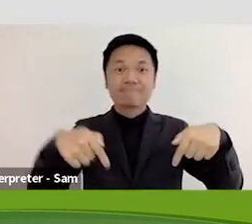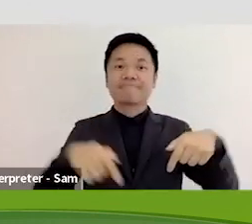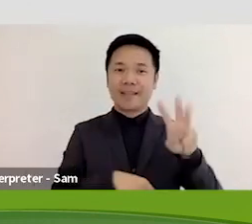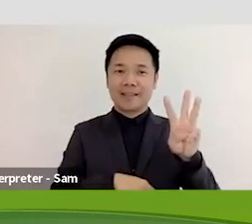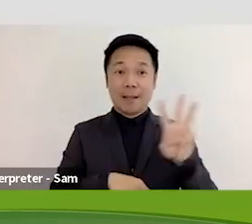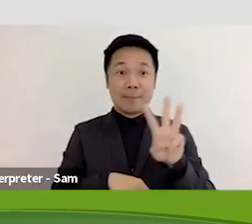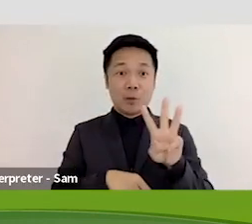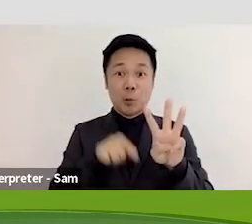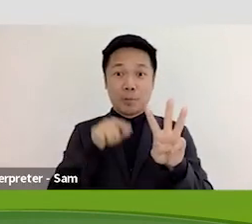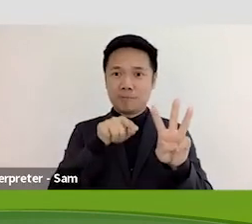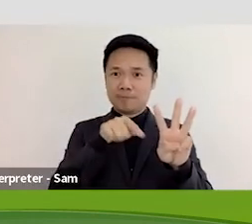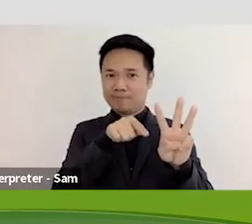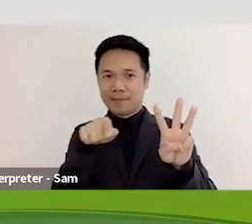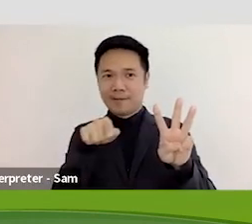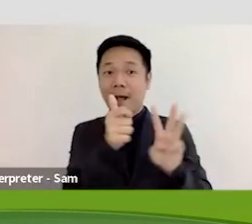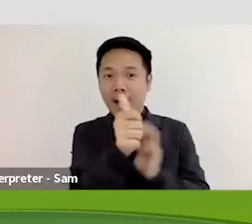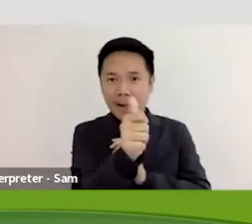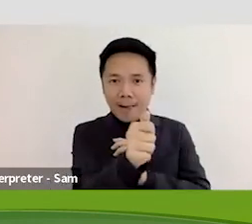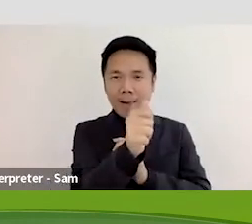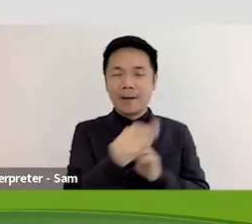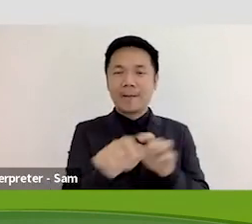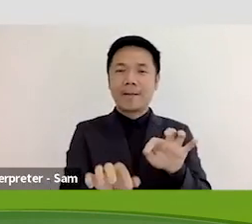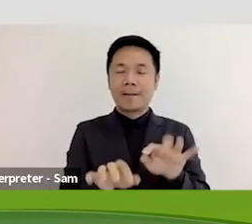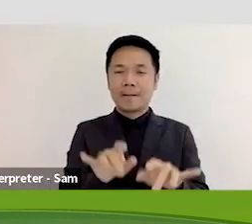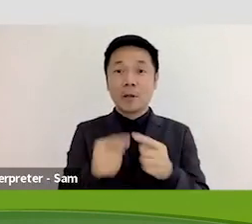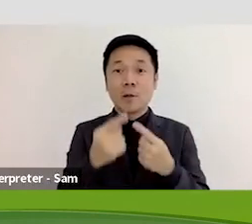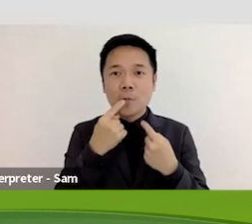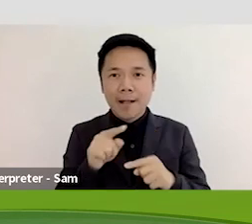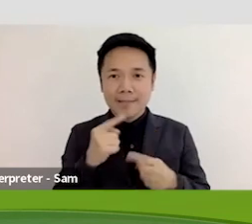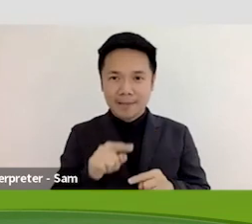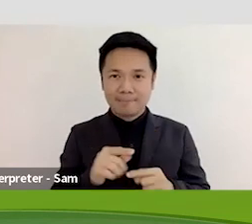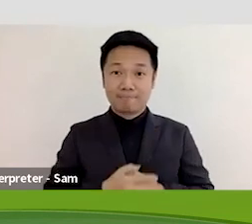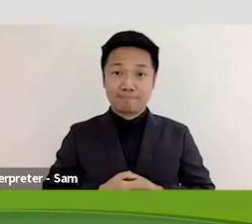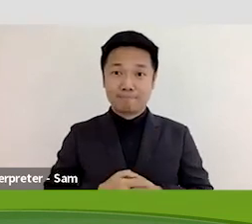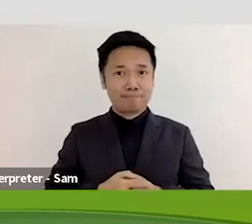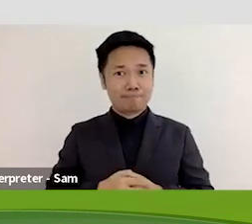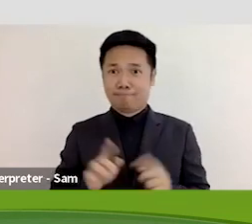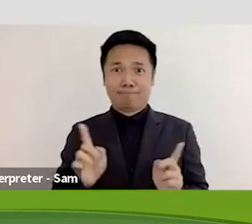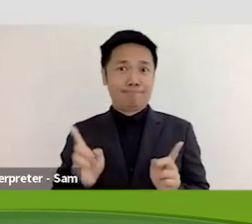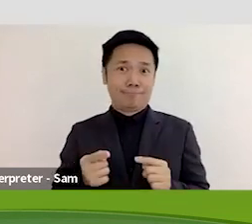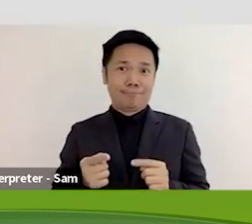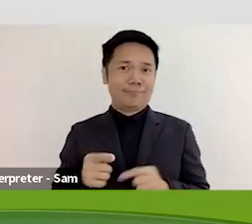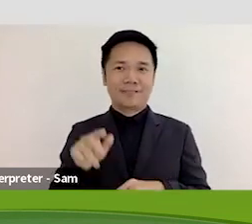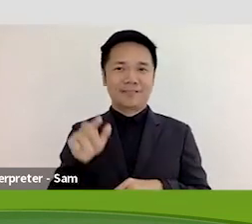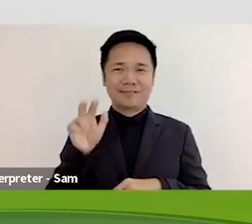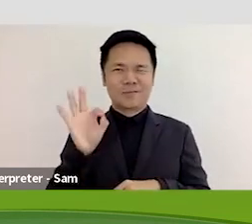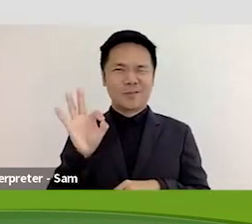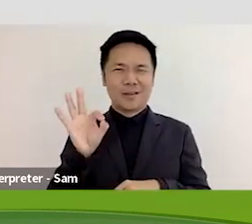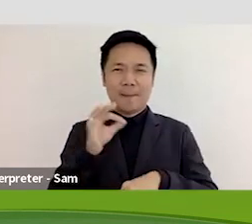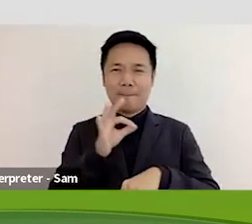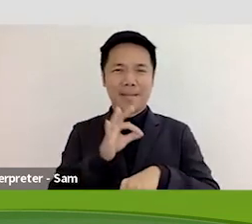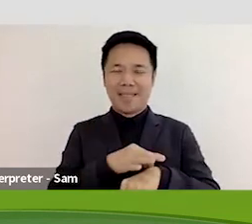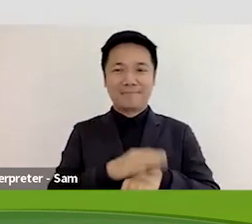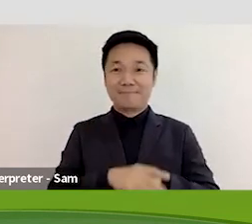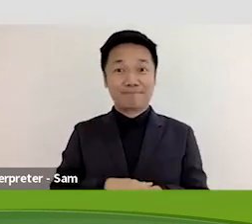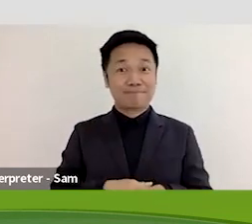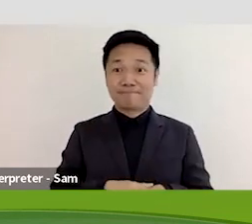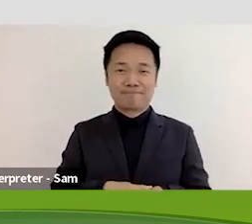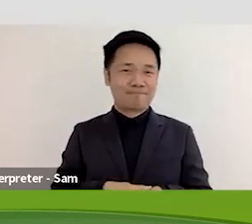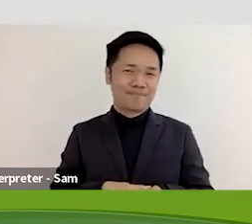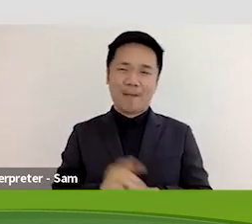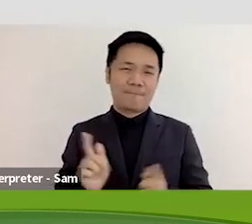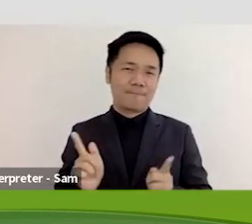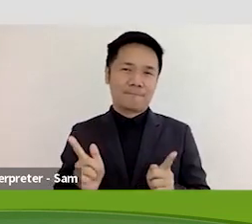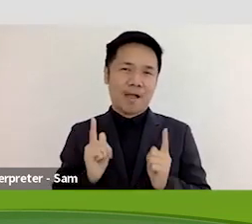box just now, and it won't take any longer than 3 minutes to complete. So we kindly ask for